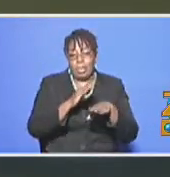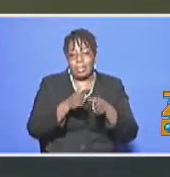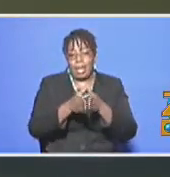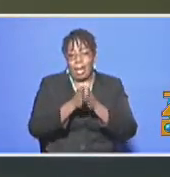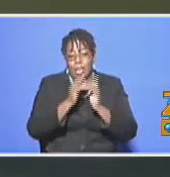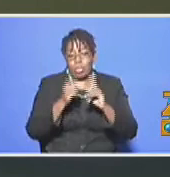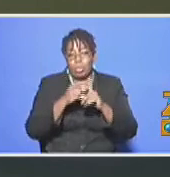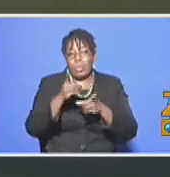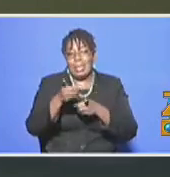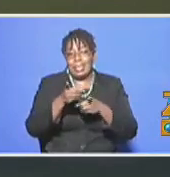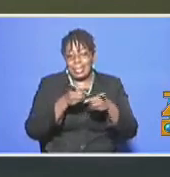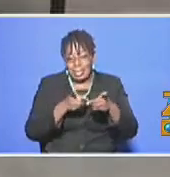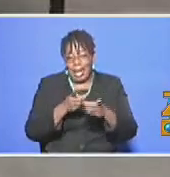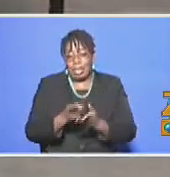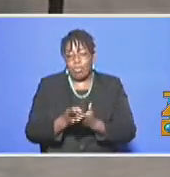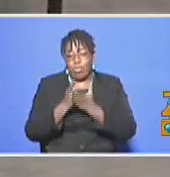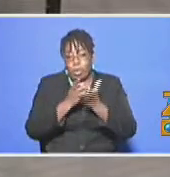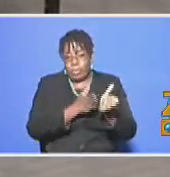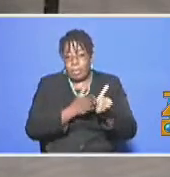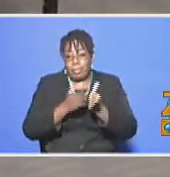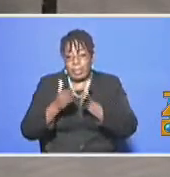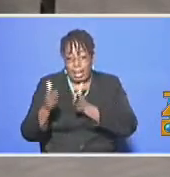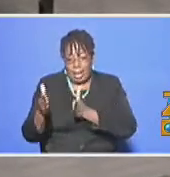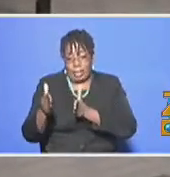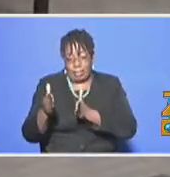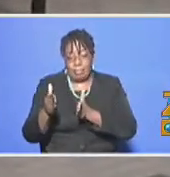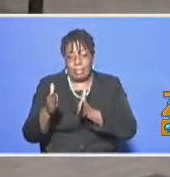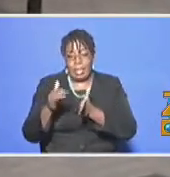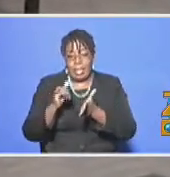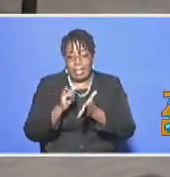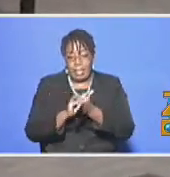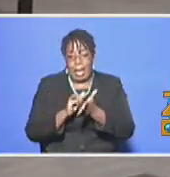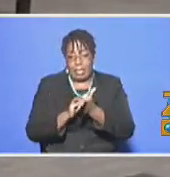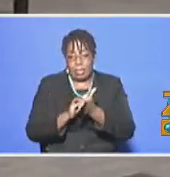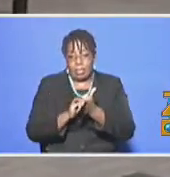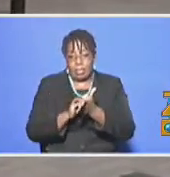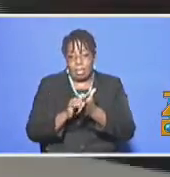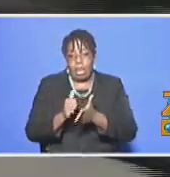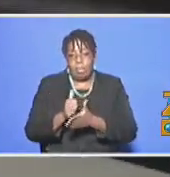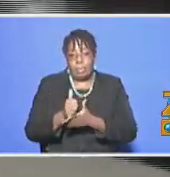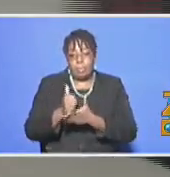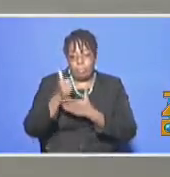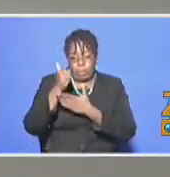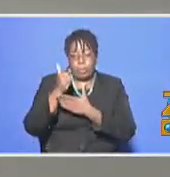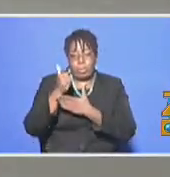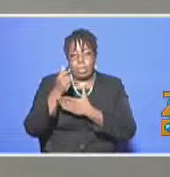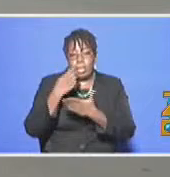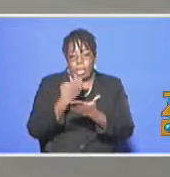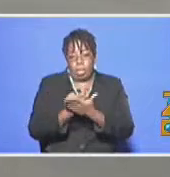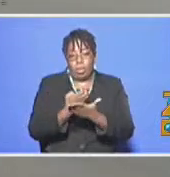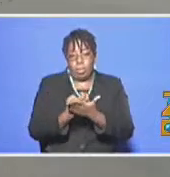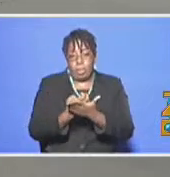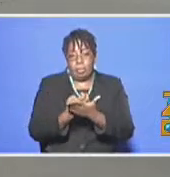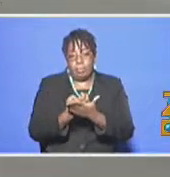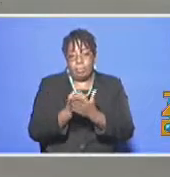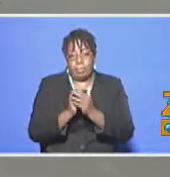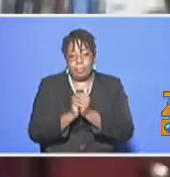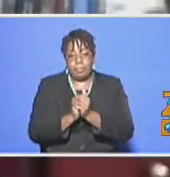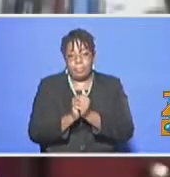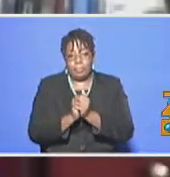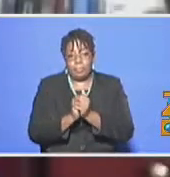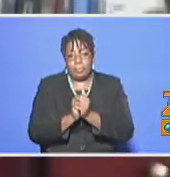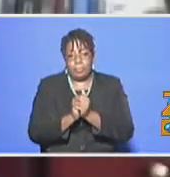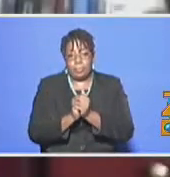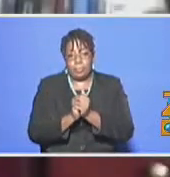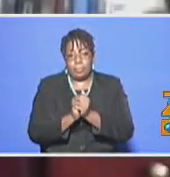to design a recovery plan that not only resuscitates economies, but enhance the resilience of communities.